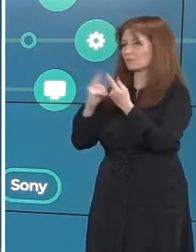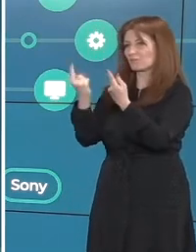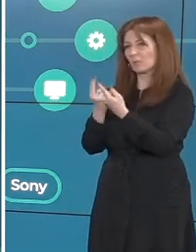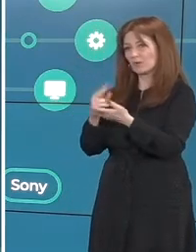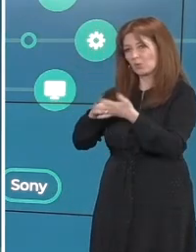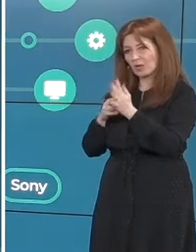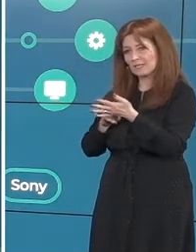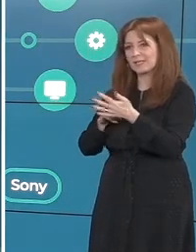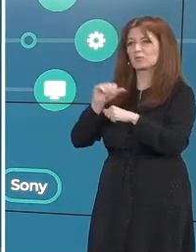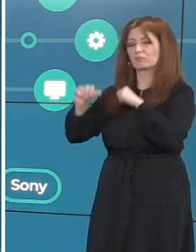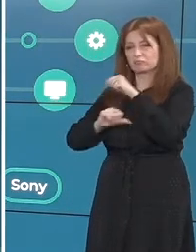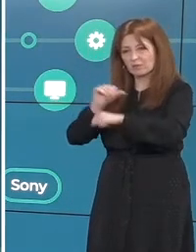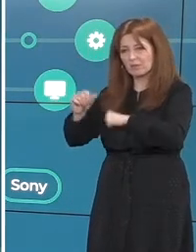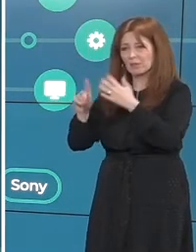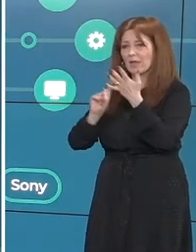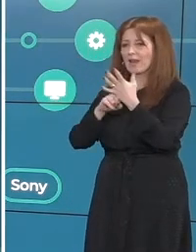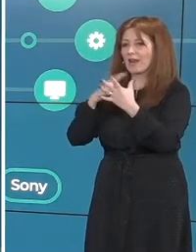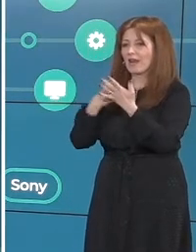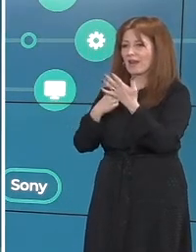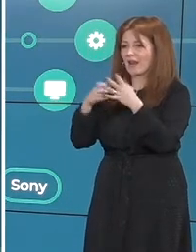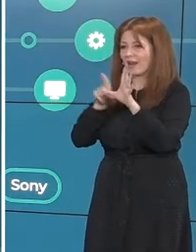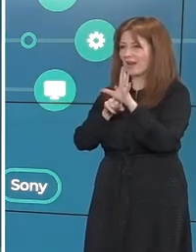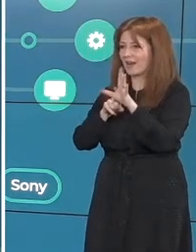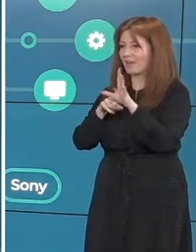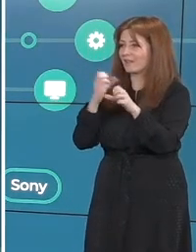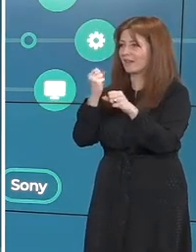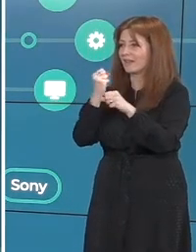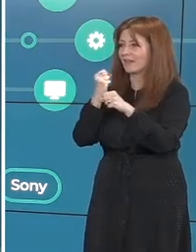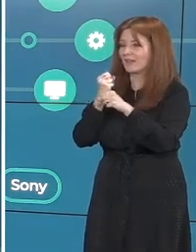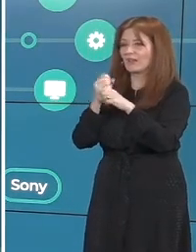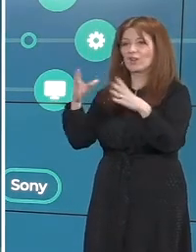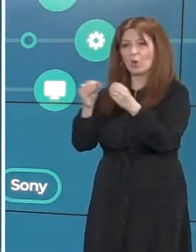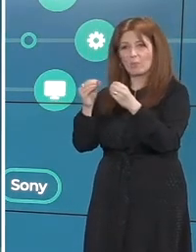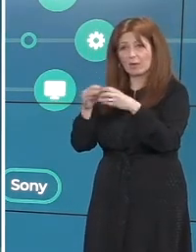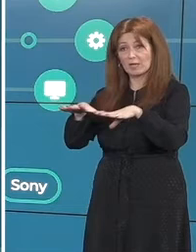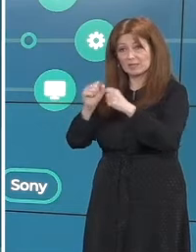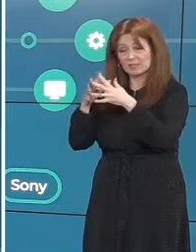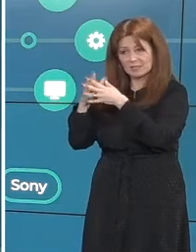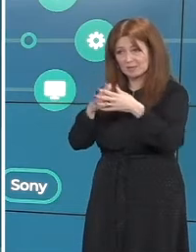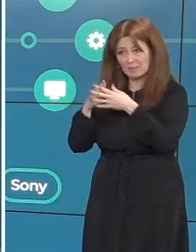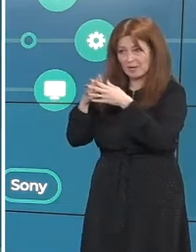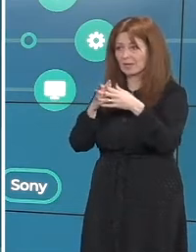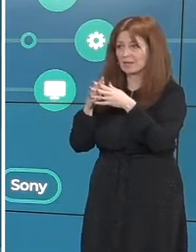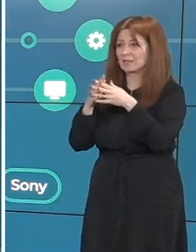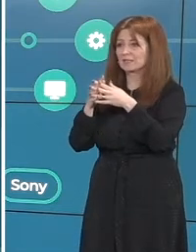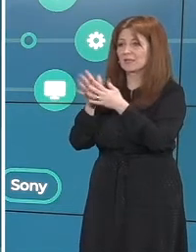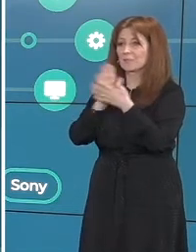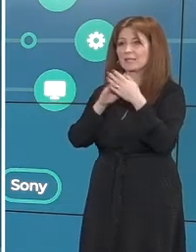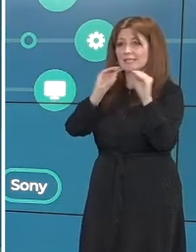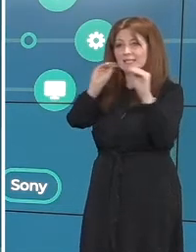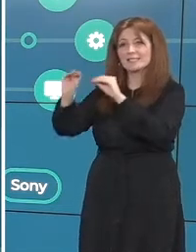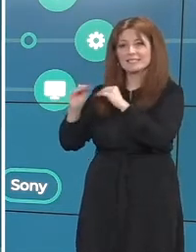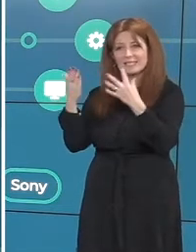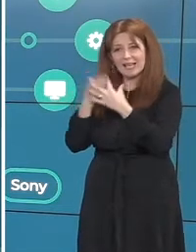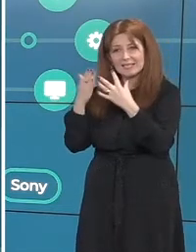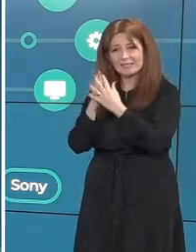program that Larry Goldberg, sitting in the second row there, started in the States, called Teach Access, which really looks at